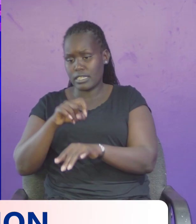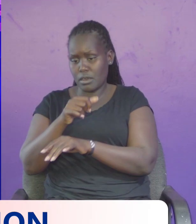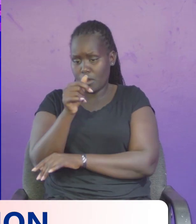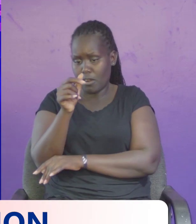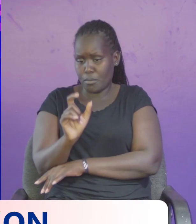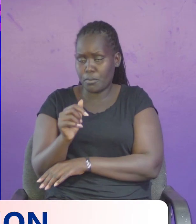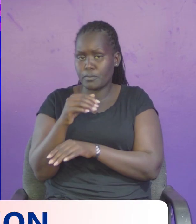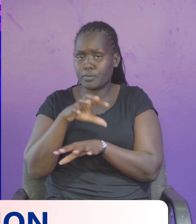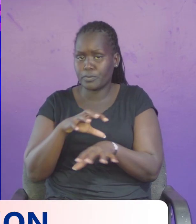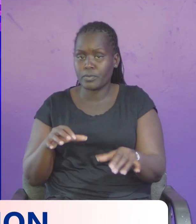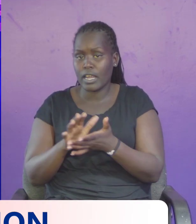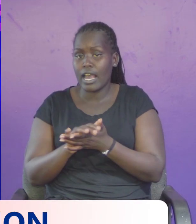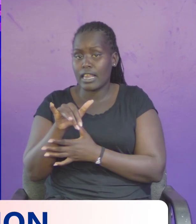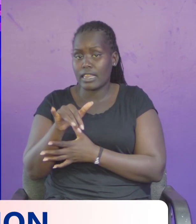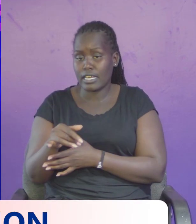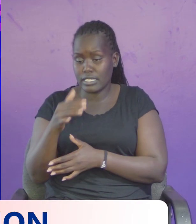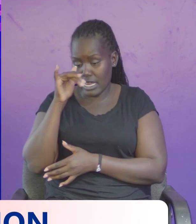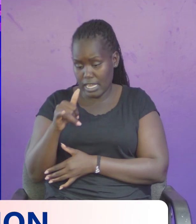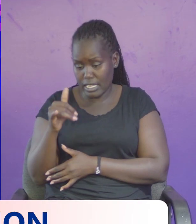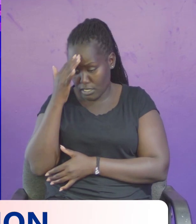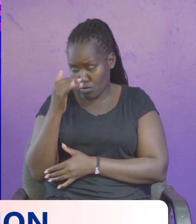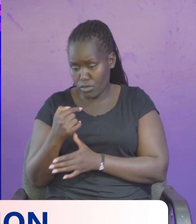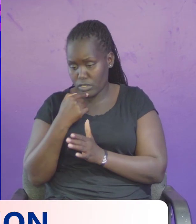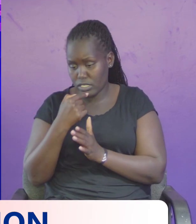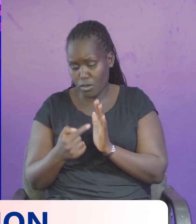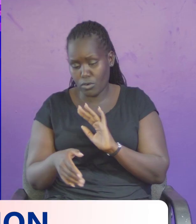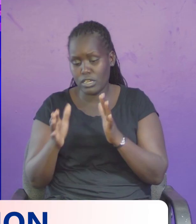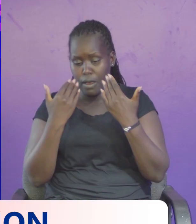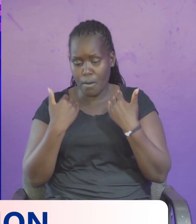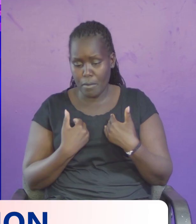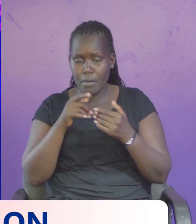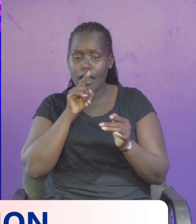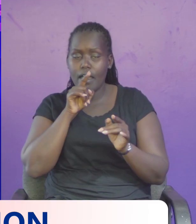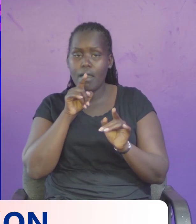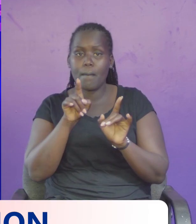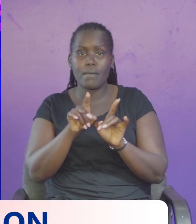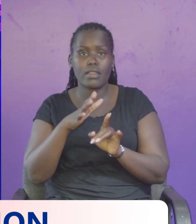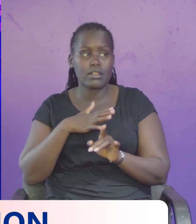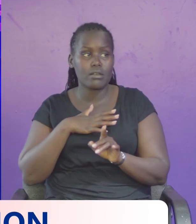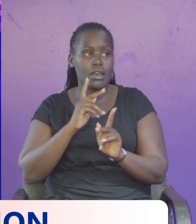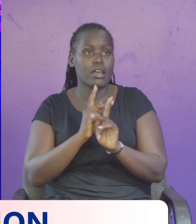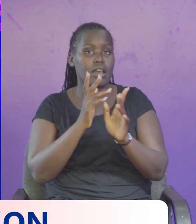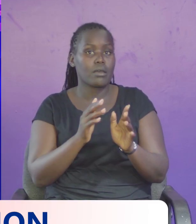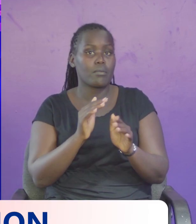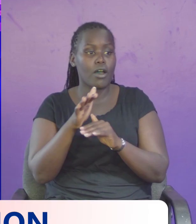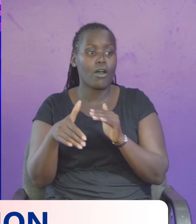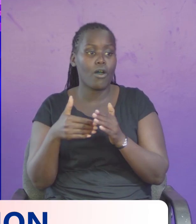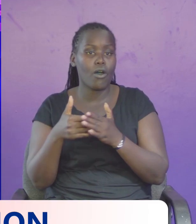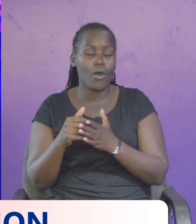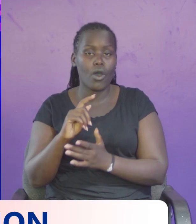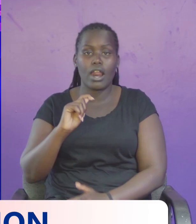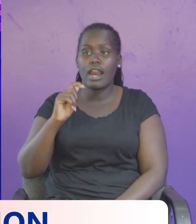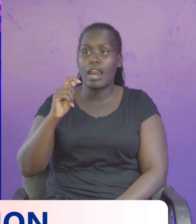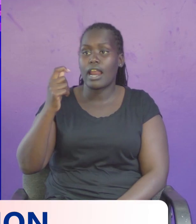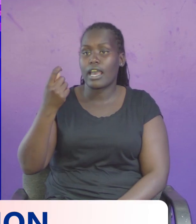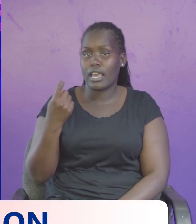That's why we stand in unity and we say, I am my brother's keeper. Okay. So every Kenyan, Madam